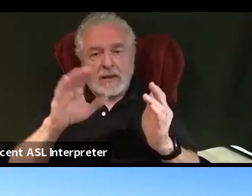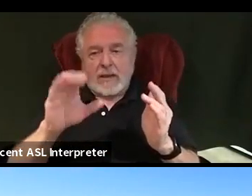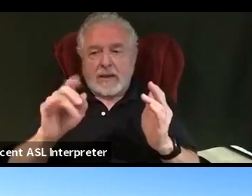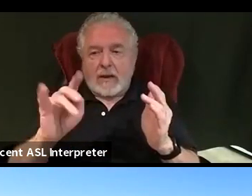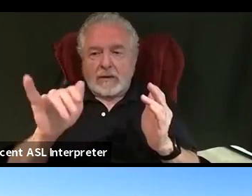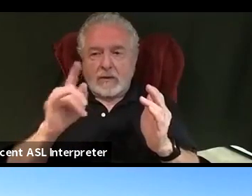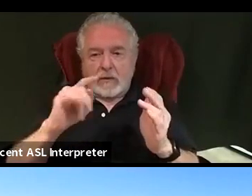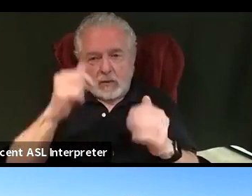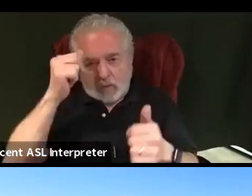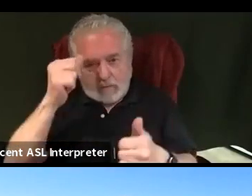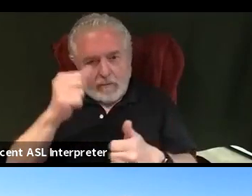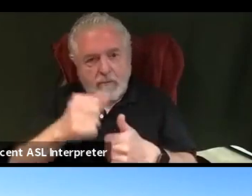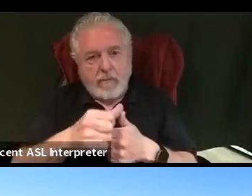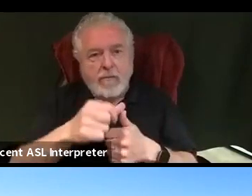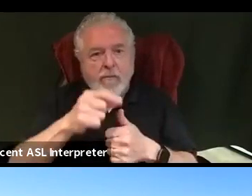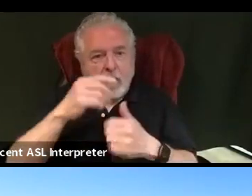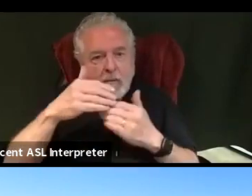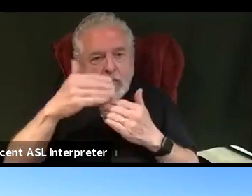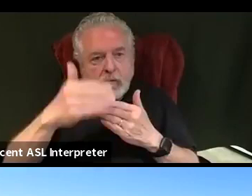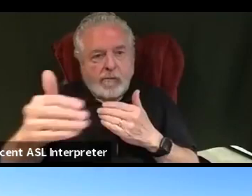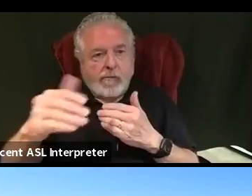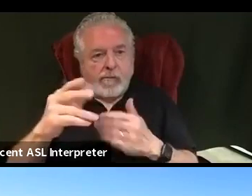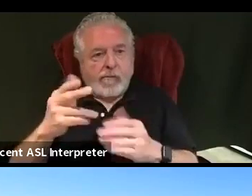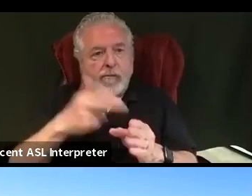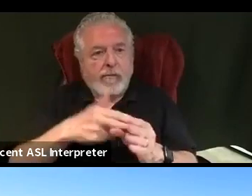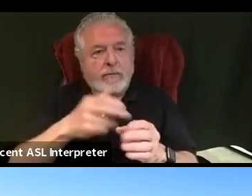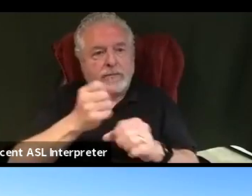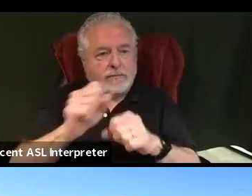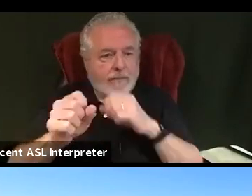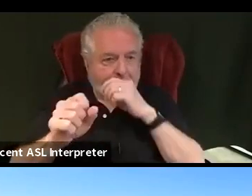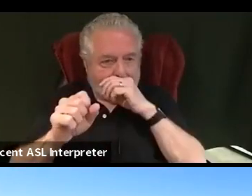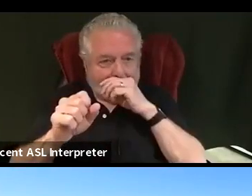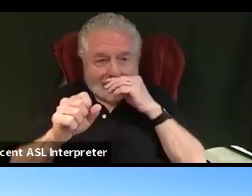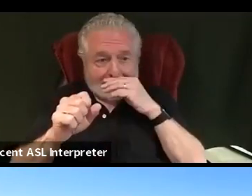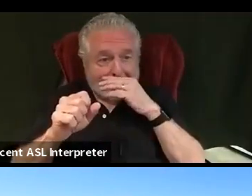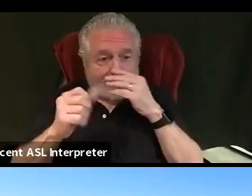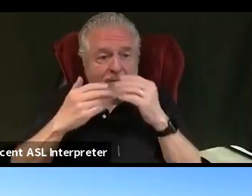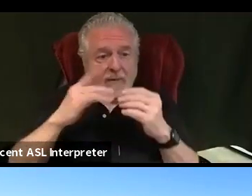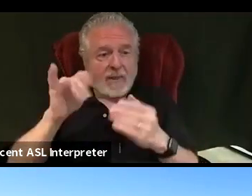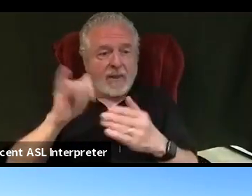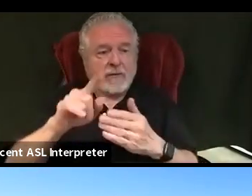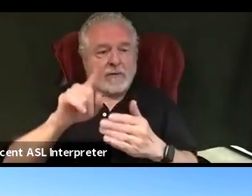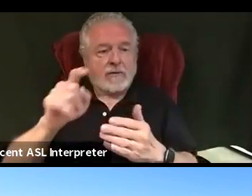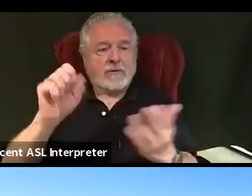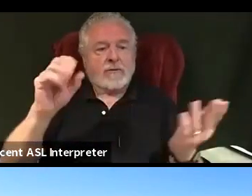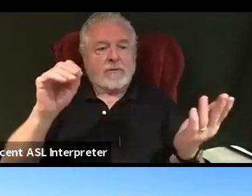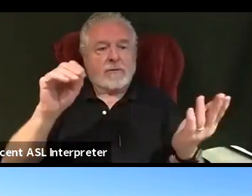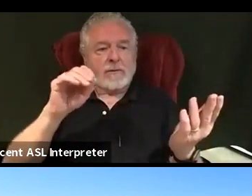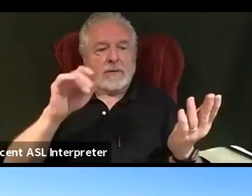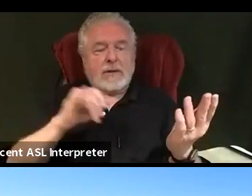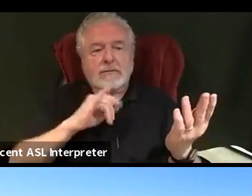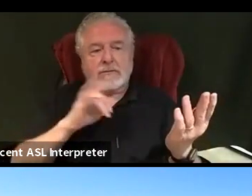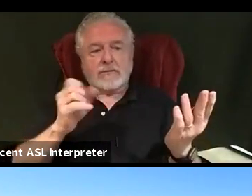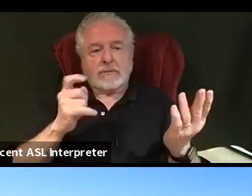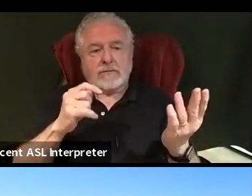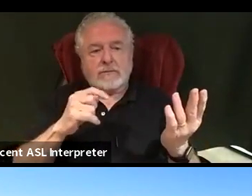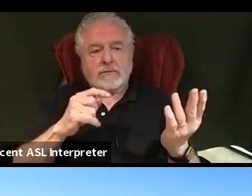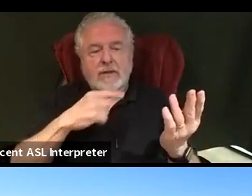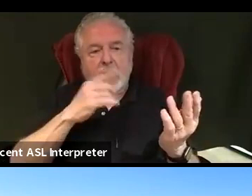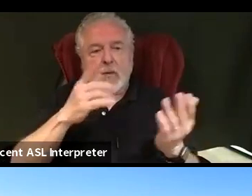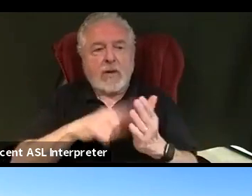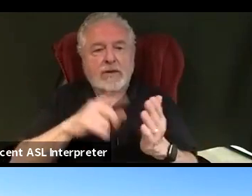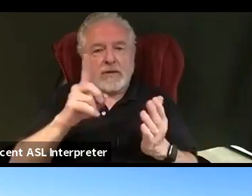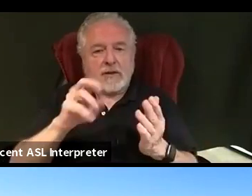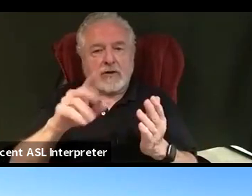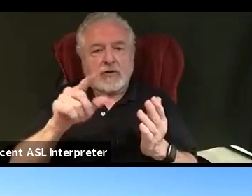and what we should remember going forward so that we're doing it safely. Yeah, thanks for that question. So I'm just gonna echo what